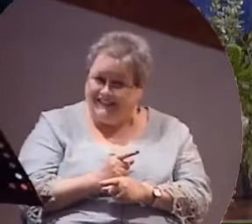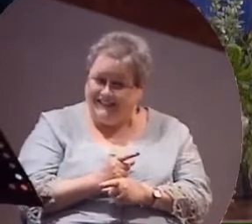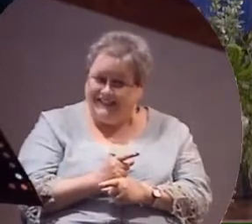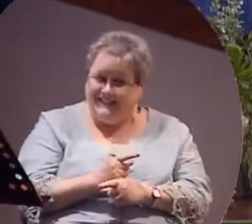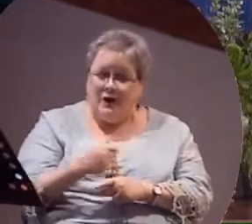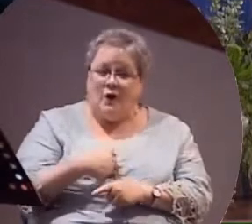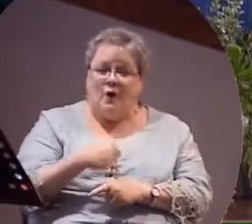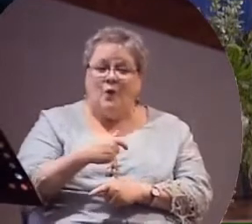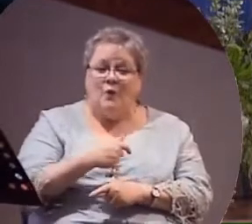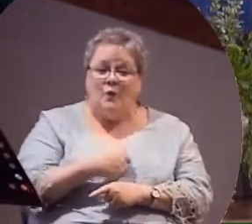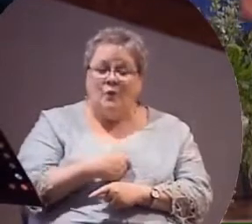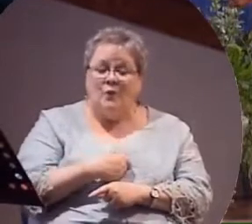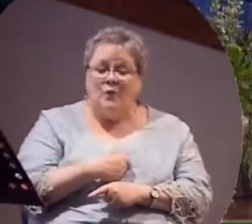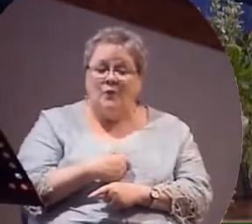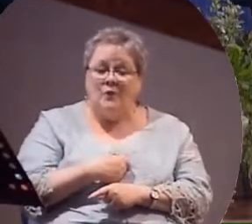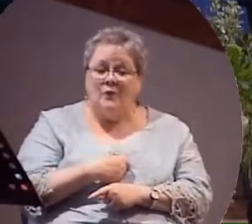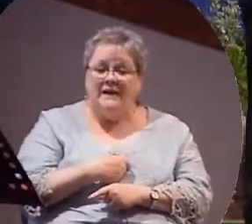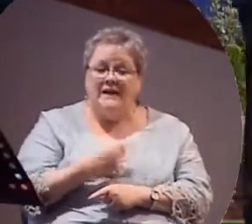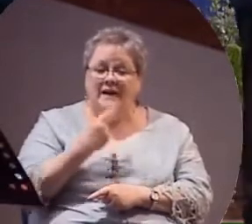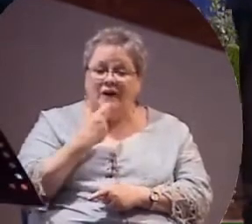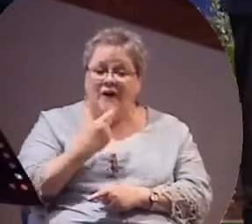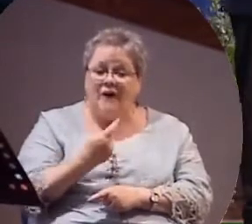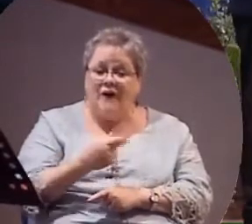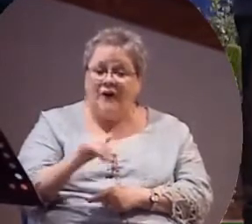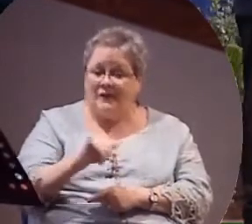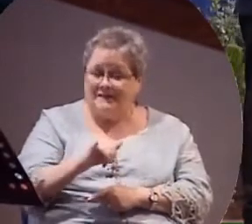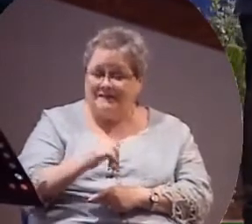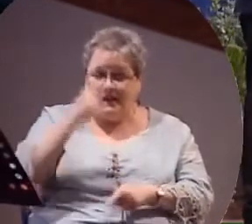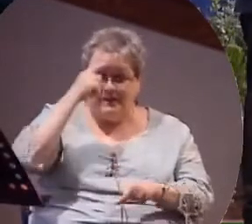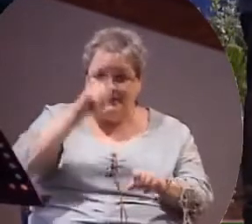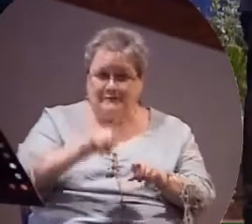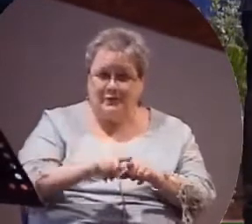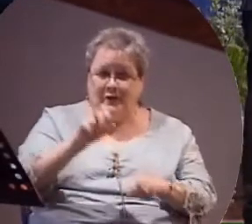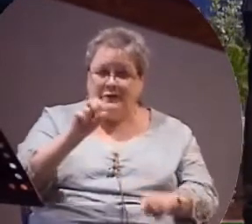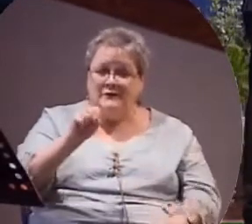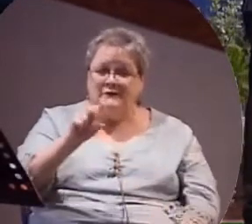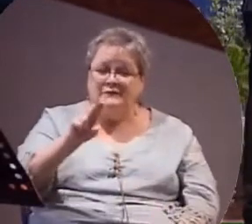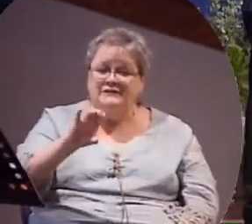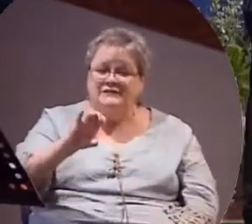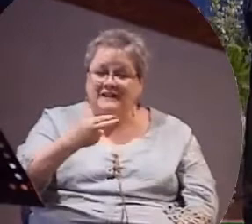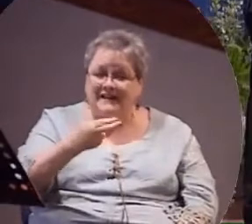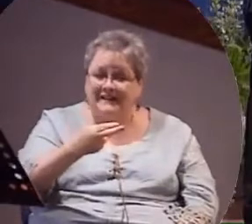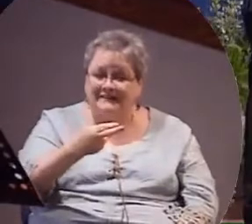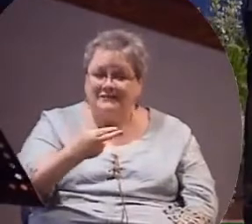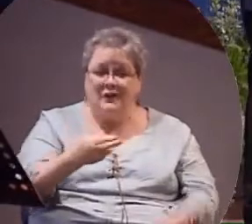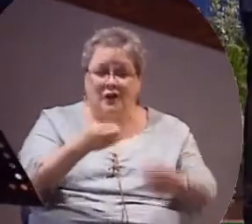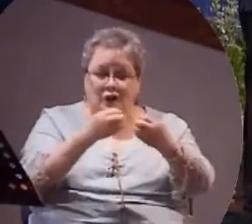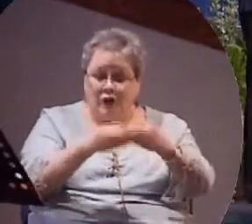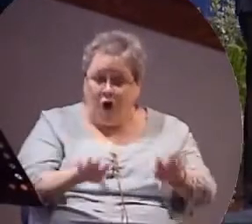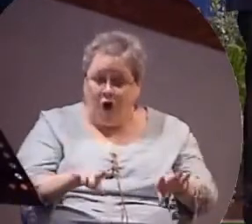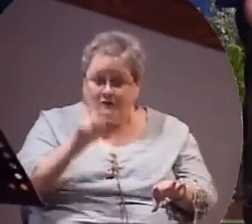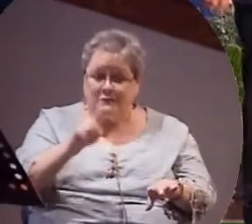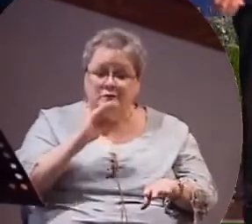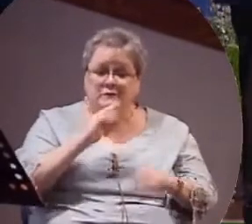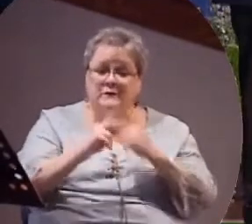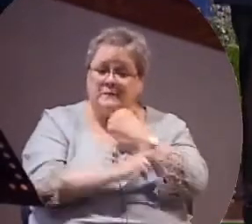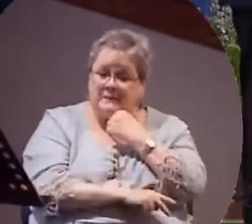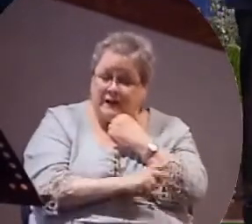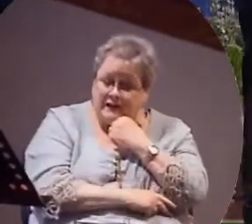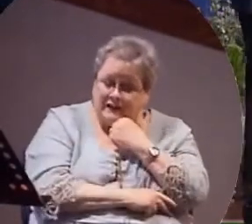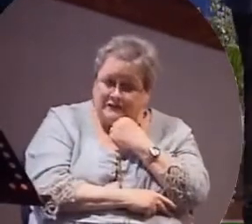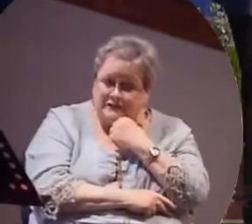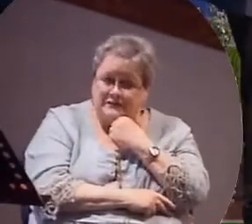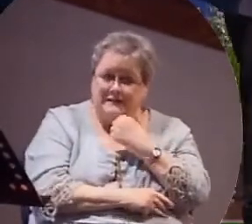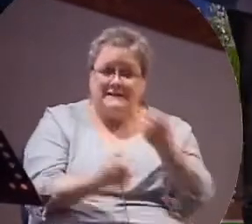We done met ourselves right there in the Word of God in the life of old brother such.